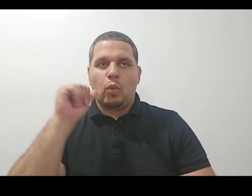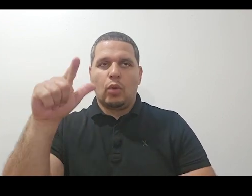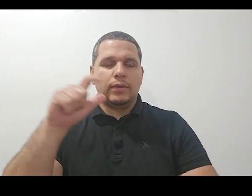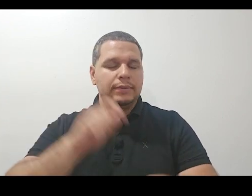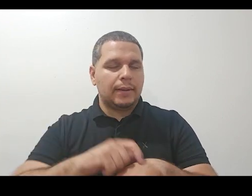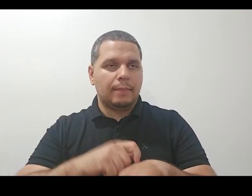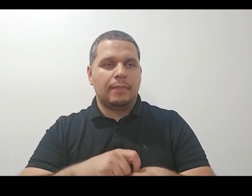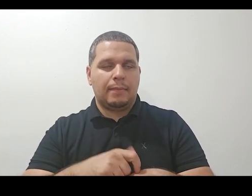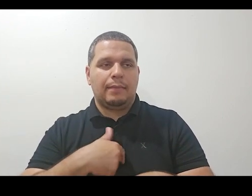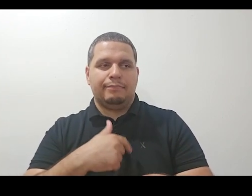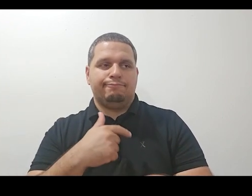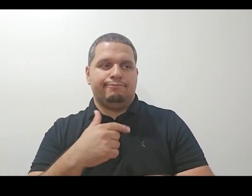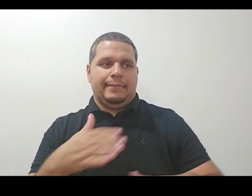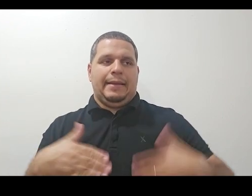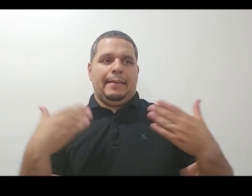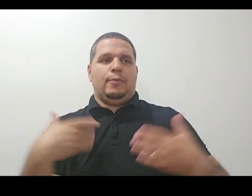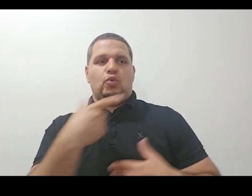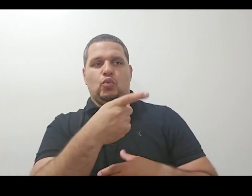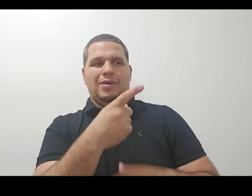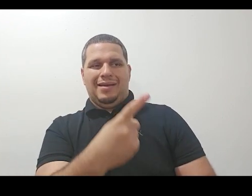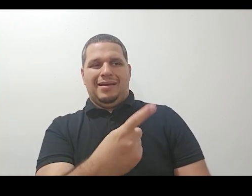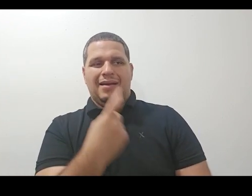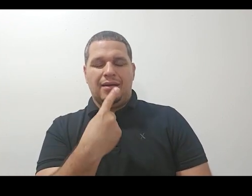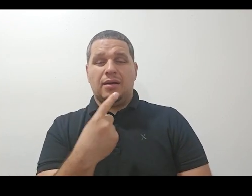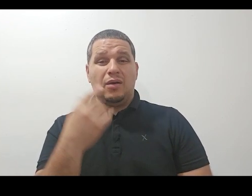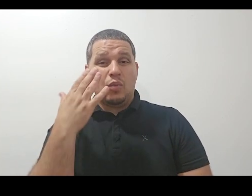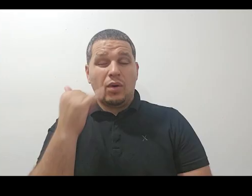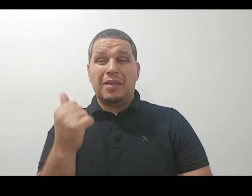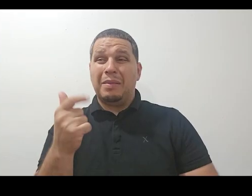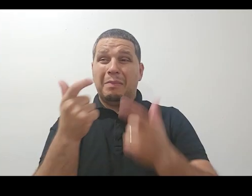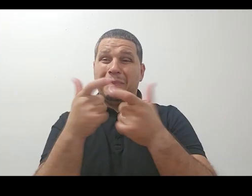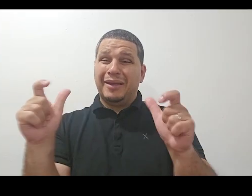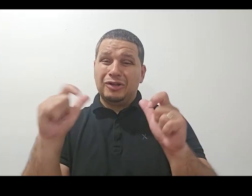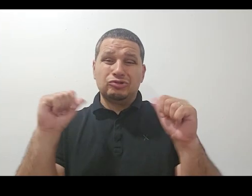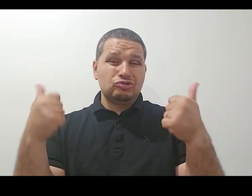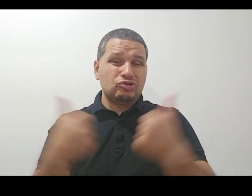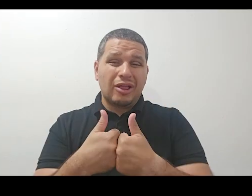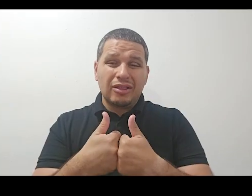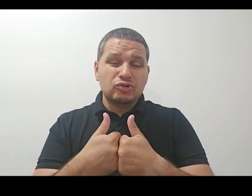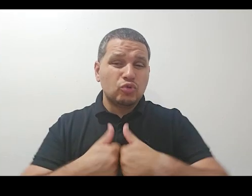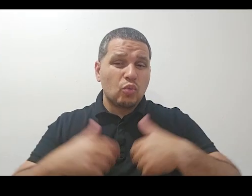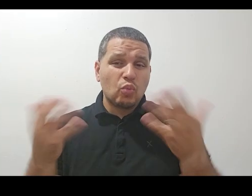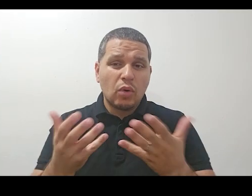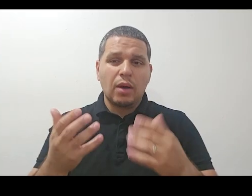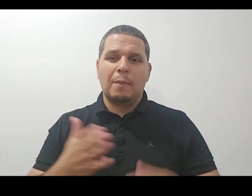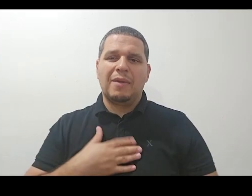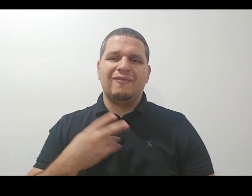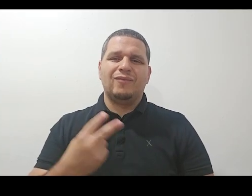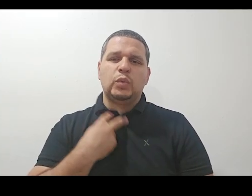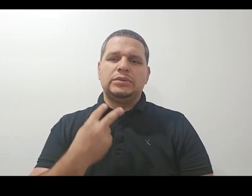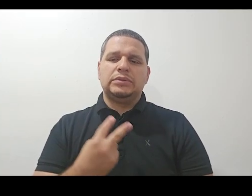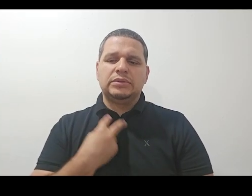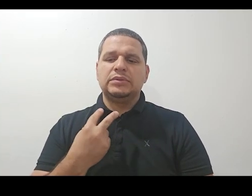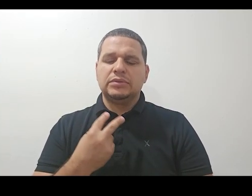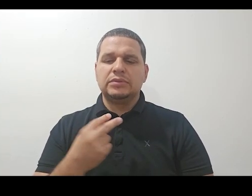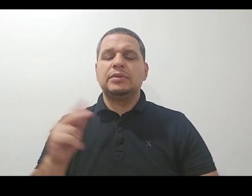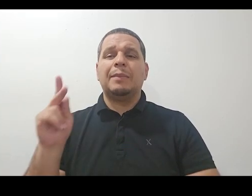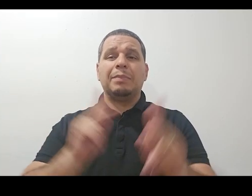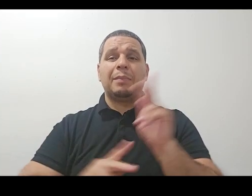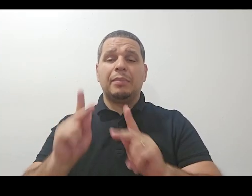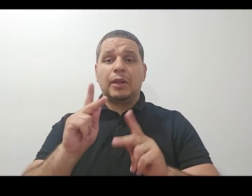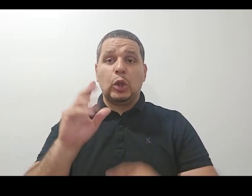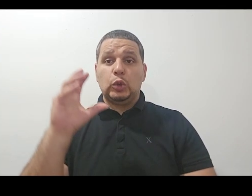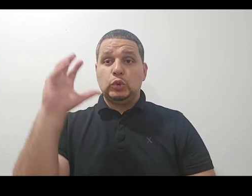all the time. I'm so glad you asked that because the biggest challenge I have is my voice.